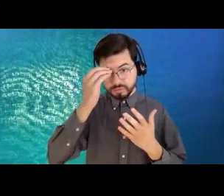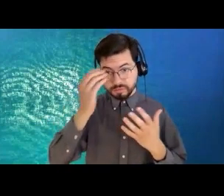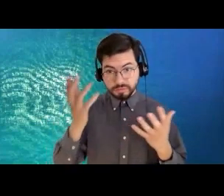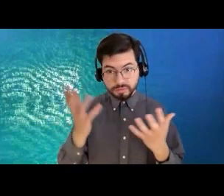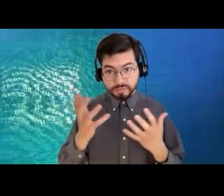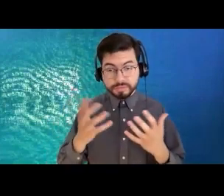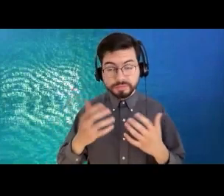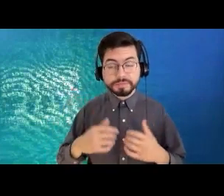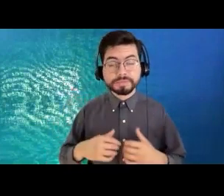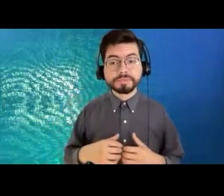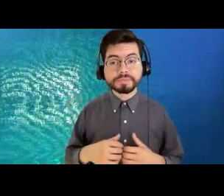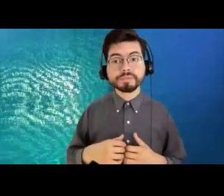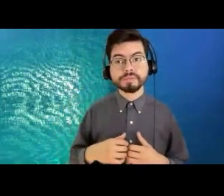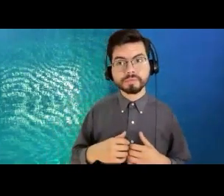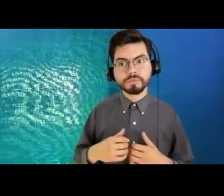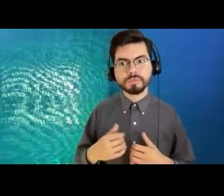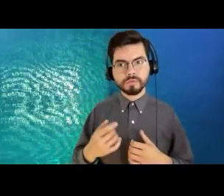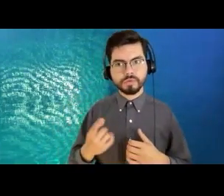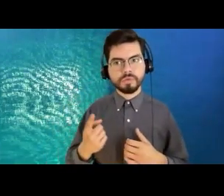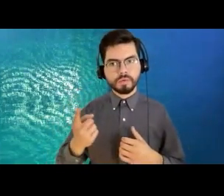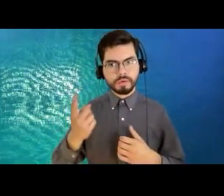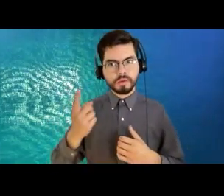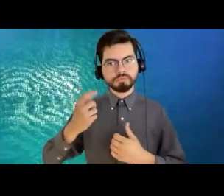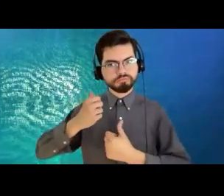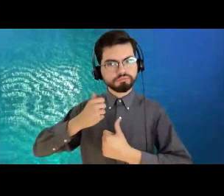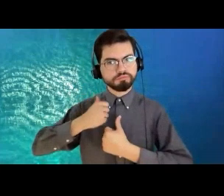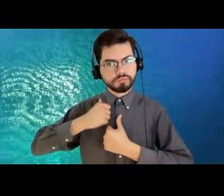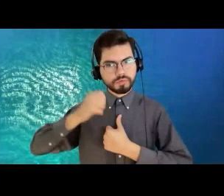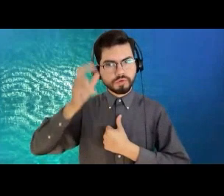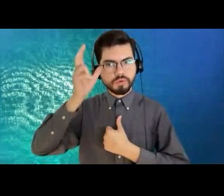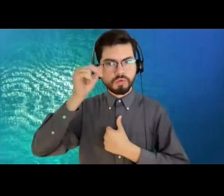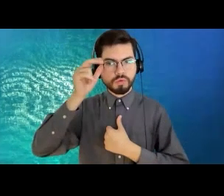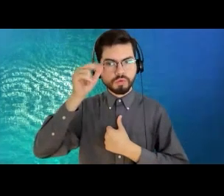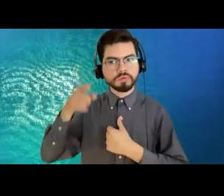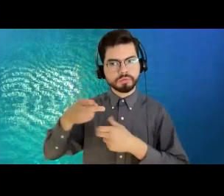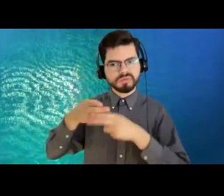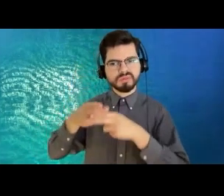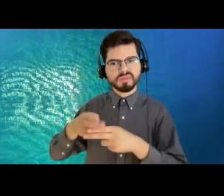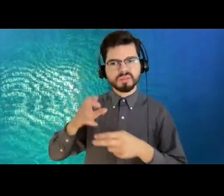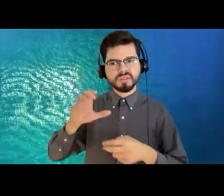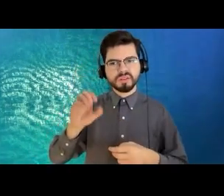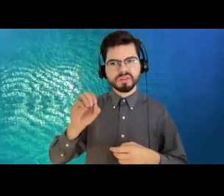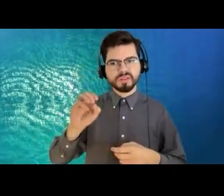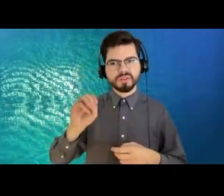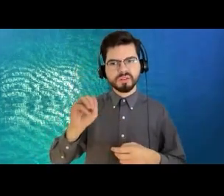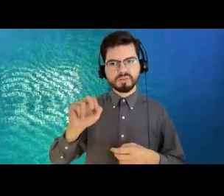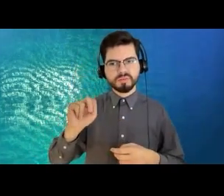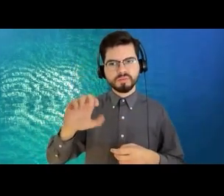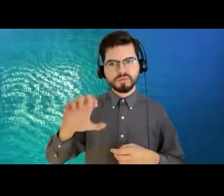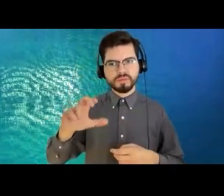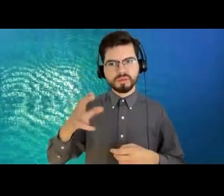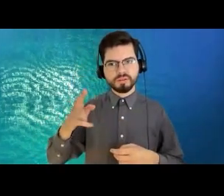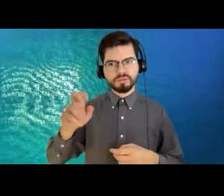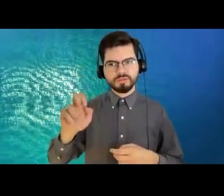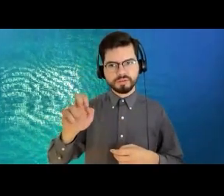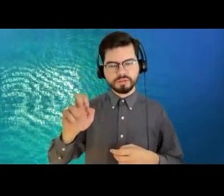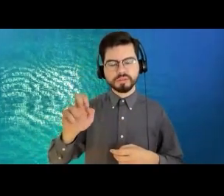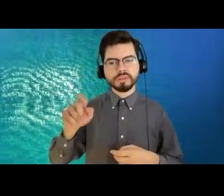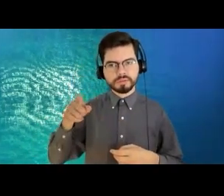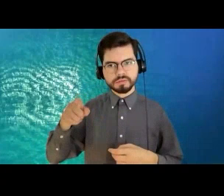one cavalry horse that survived the battle named Comanche. And they had on site a horse that you could come and look